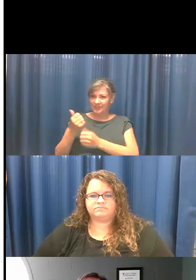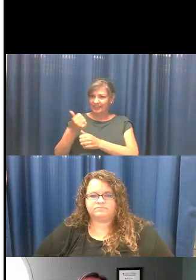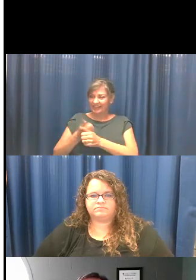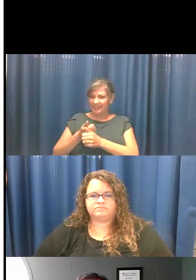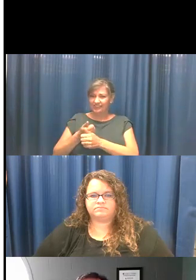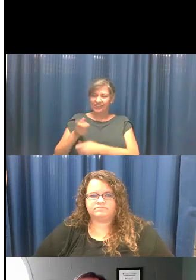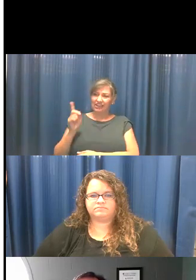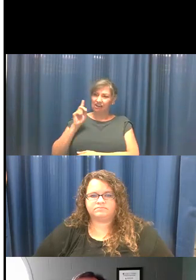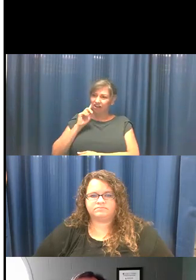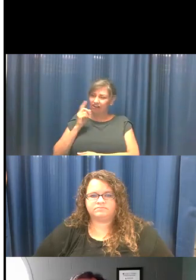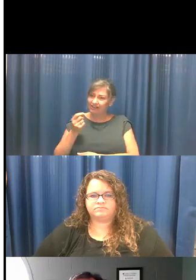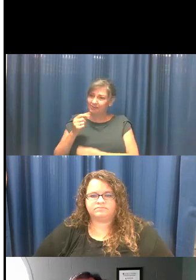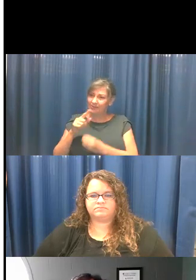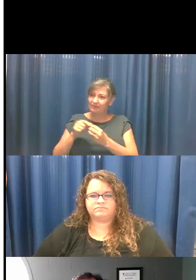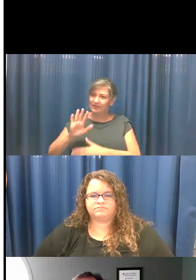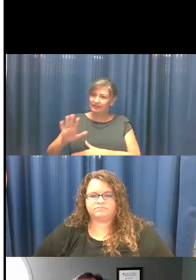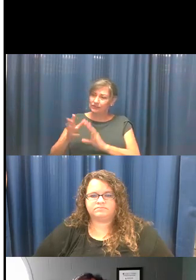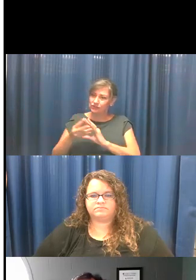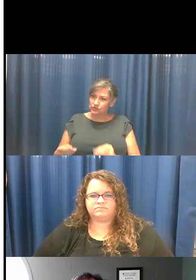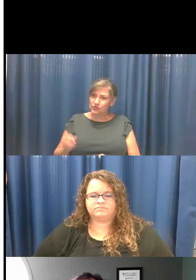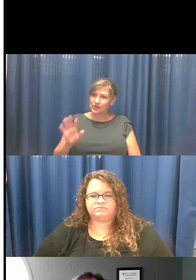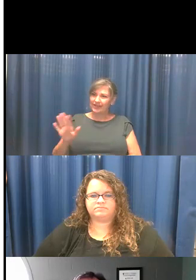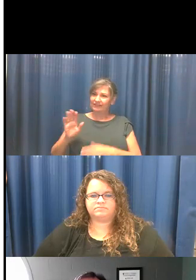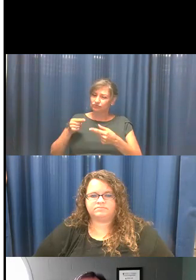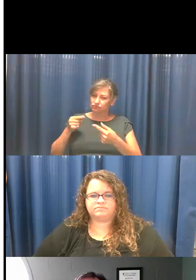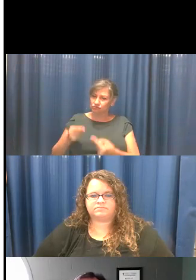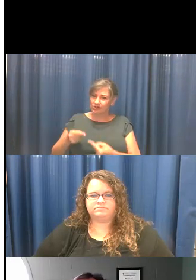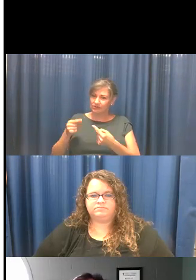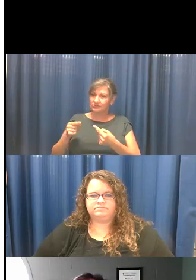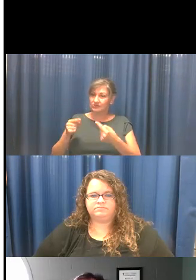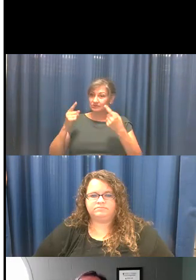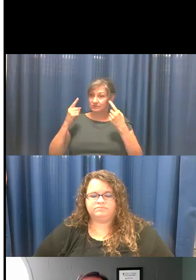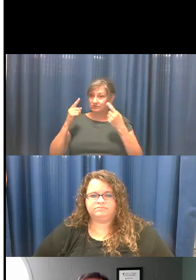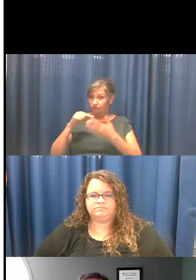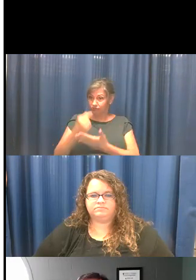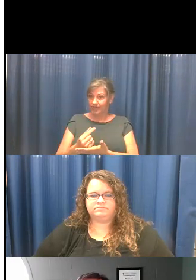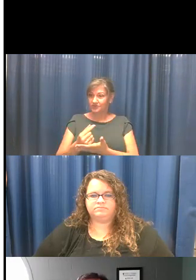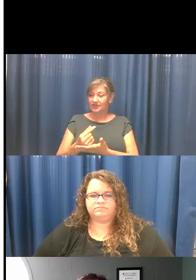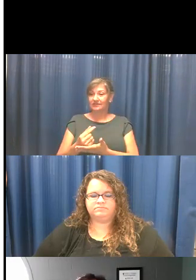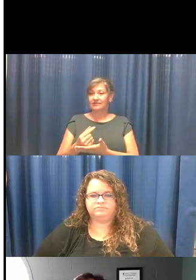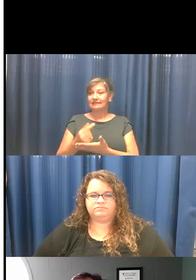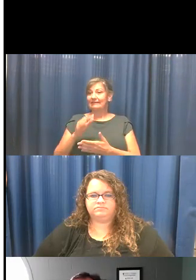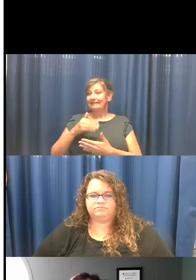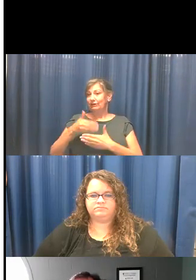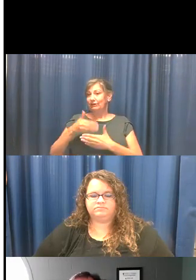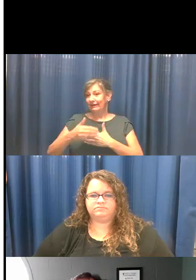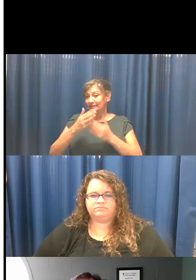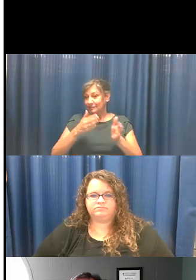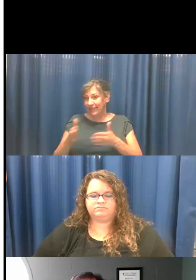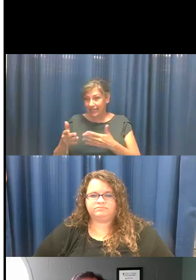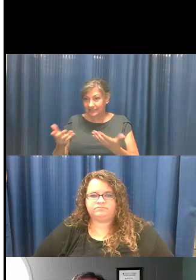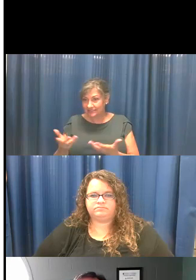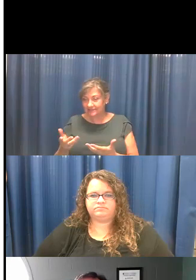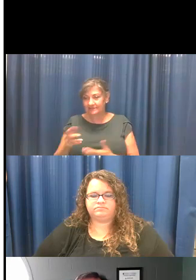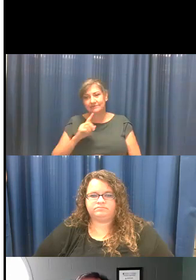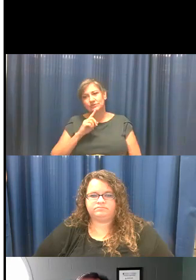hear a little bit about their story and their struggles to get to graduation and what they plan to do next. It was really,